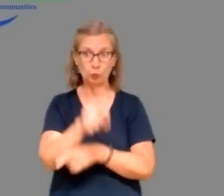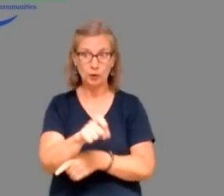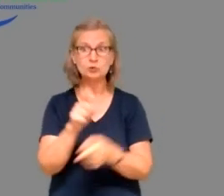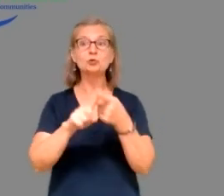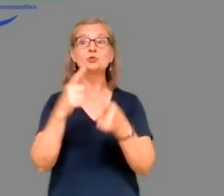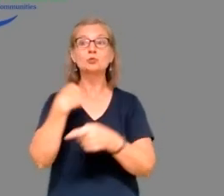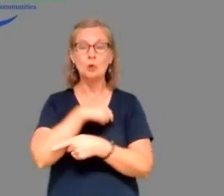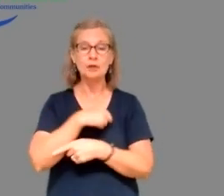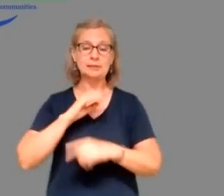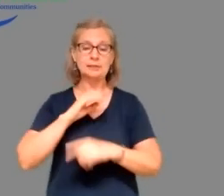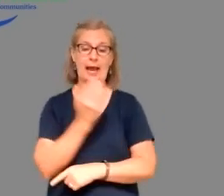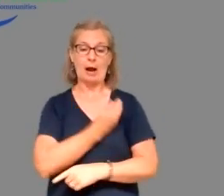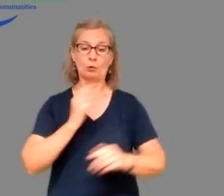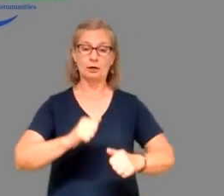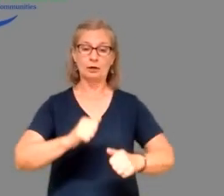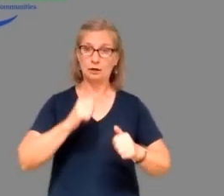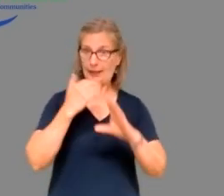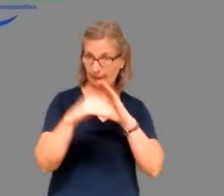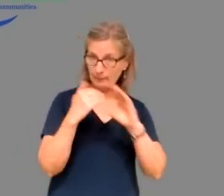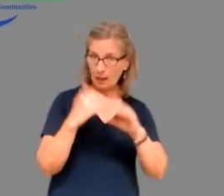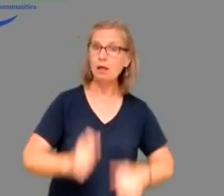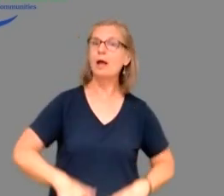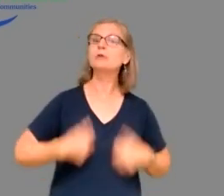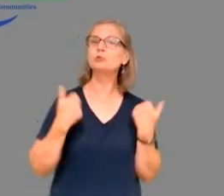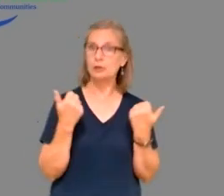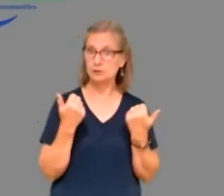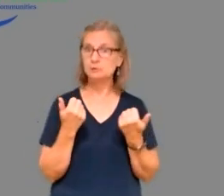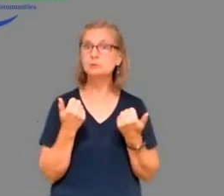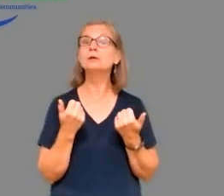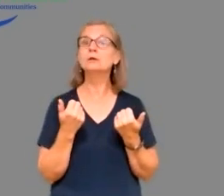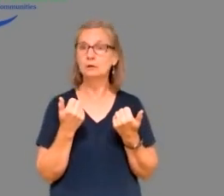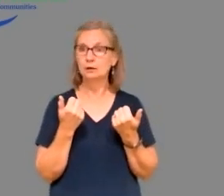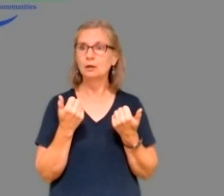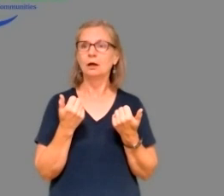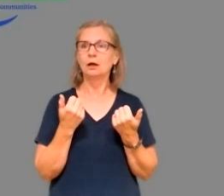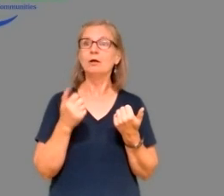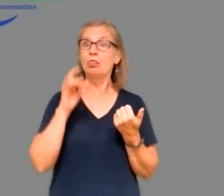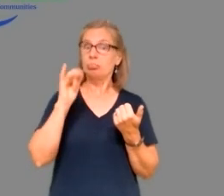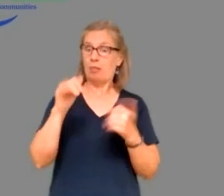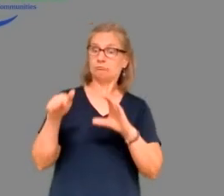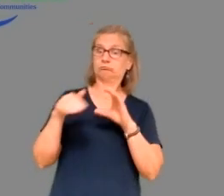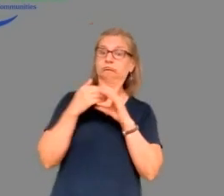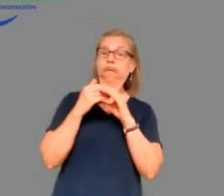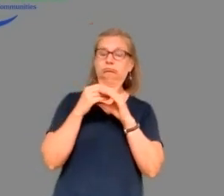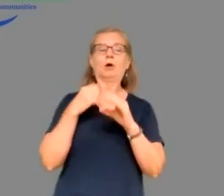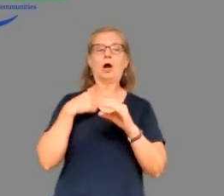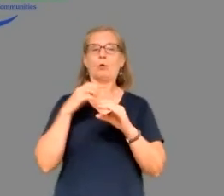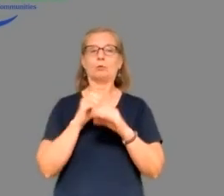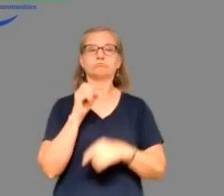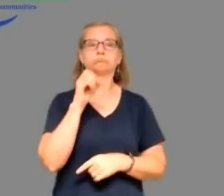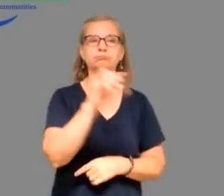ross.coos.or.us. I can also forward that on to him, and maybe he can answer that in a timely manner. That is a good